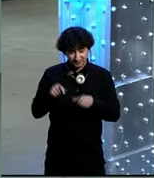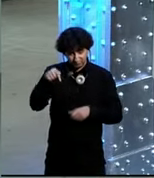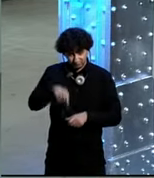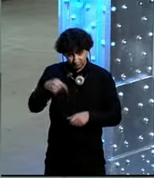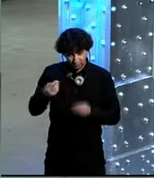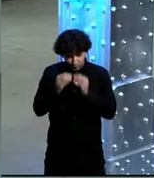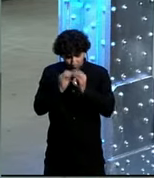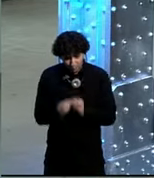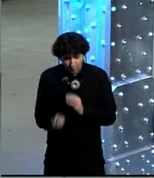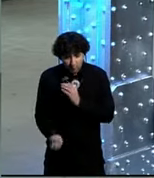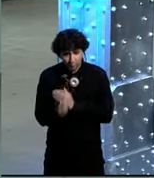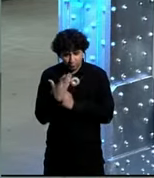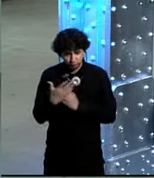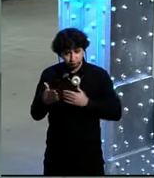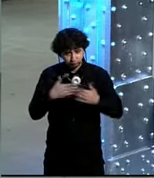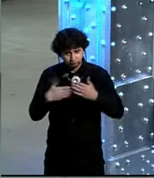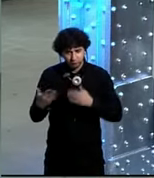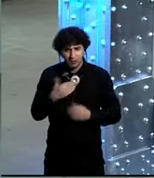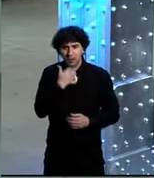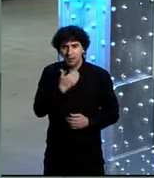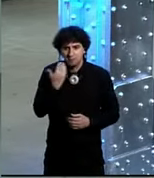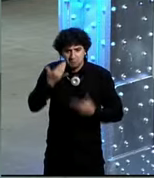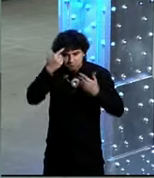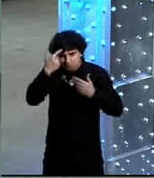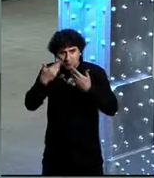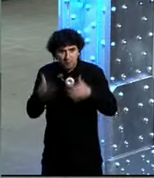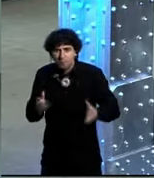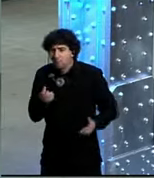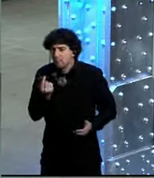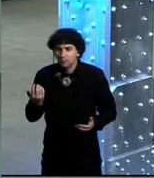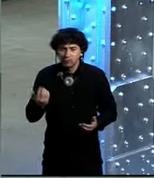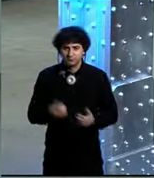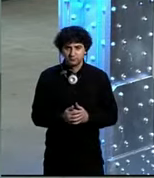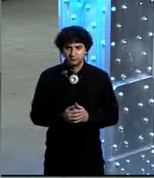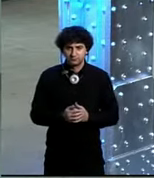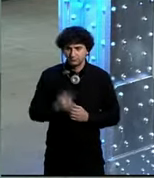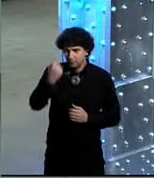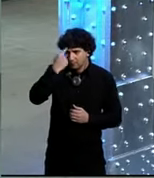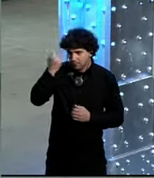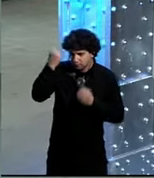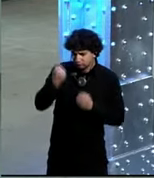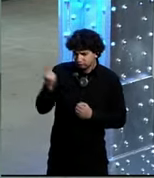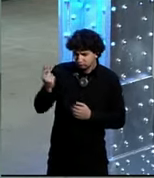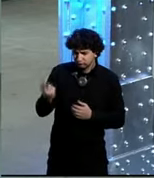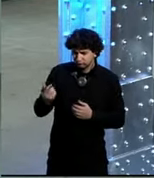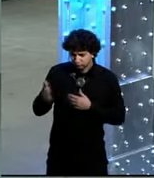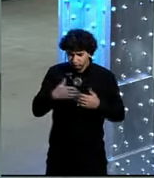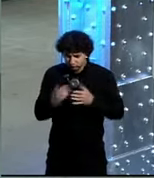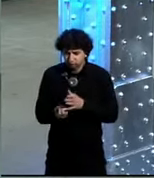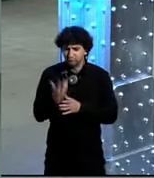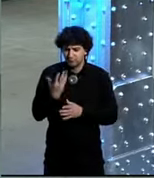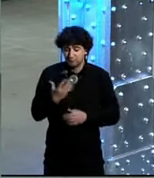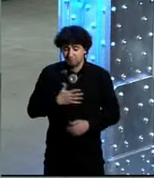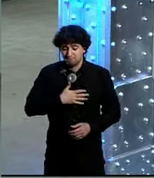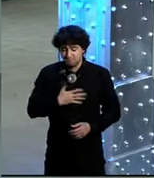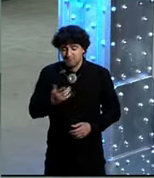bit lost there. I've done it myself. For creative, nimble minds, well, perhaps I have one as well, the promises of transmedia